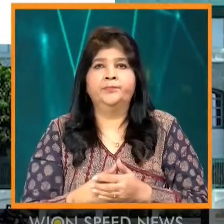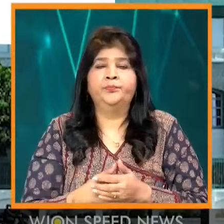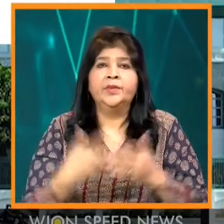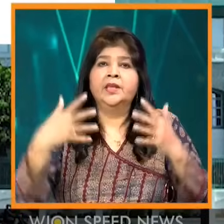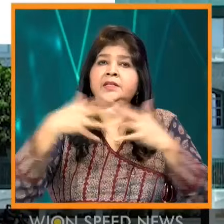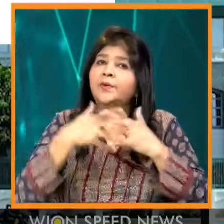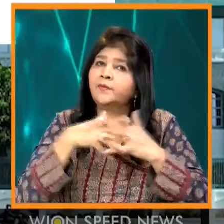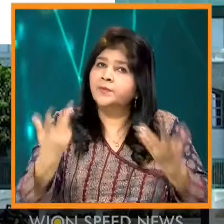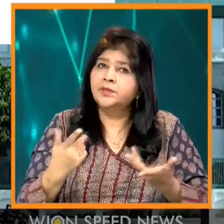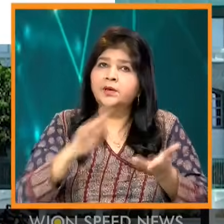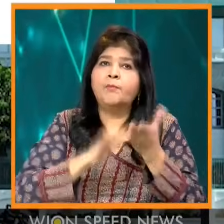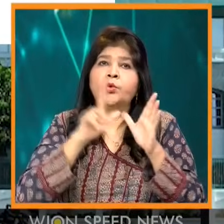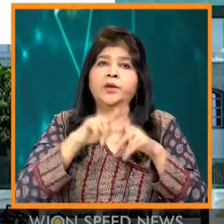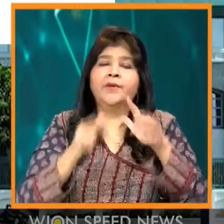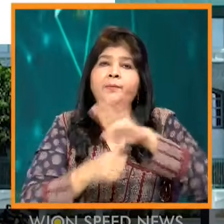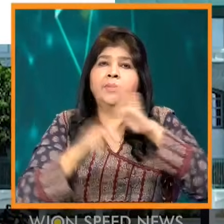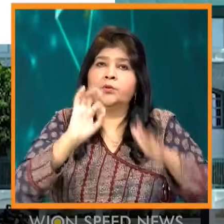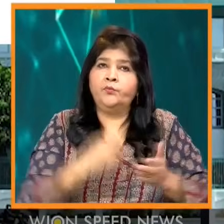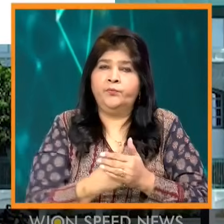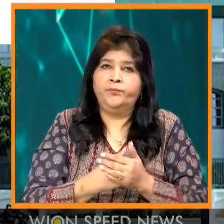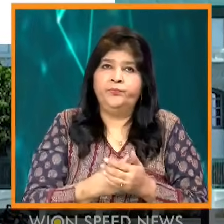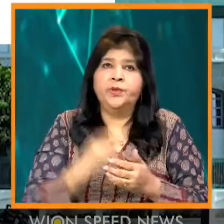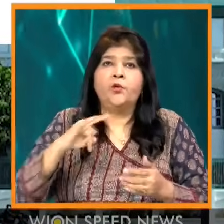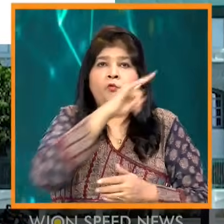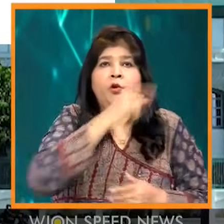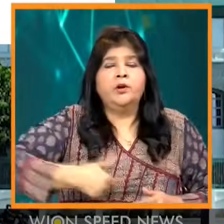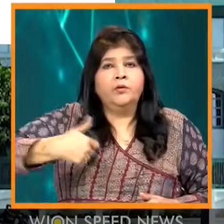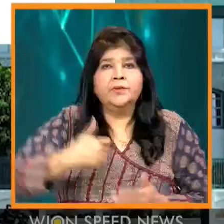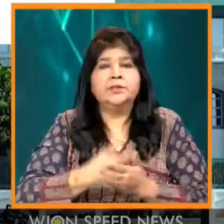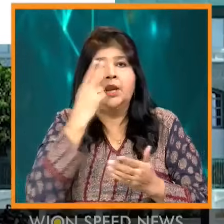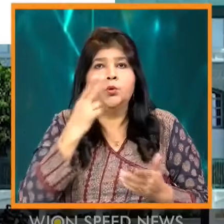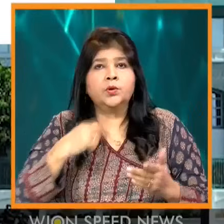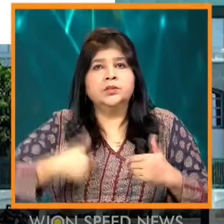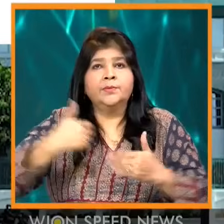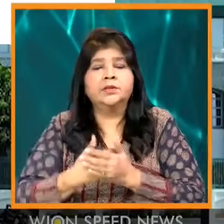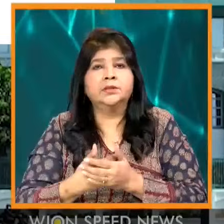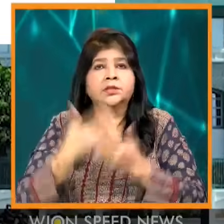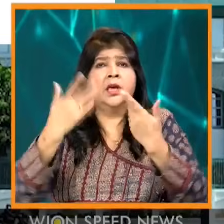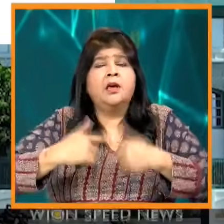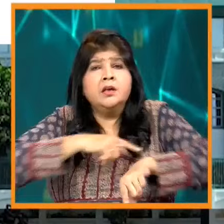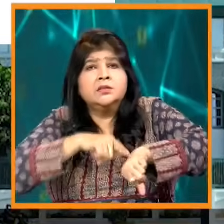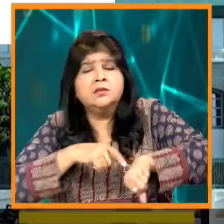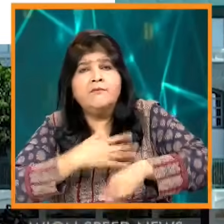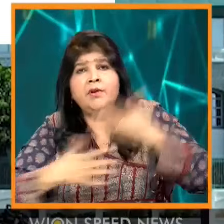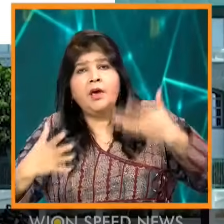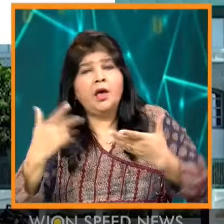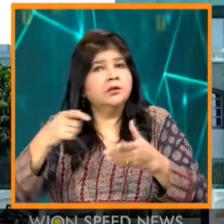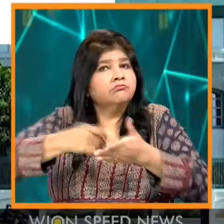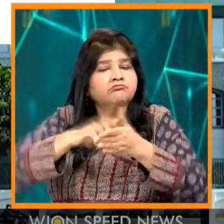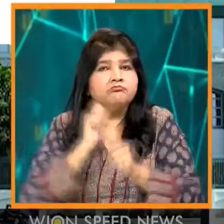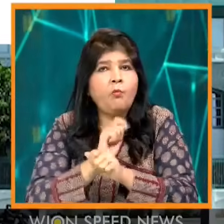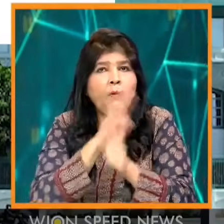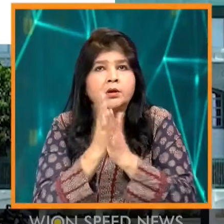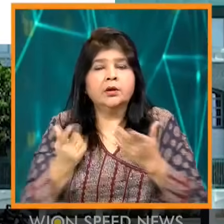the websites of the Maldivian President's Office, country's Foreign Ministry and Tourism Ministry were down for several hours, and the President's